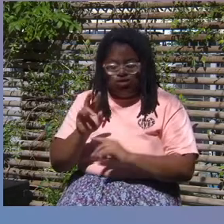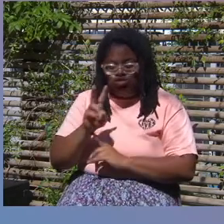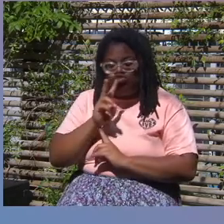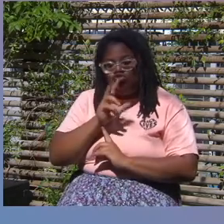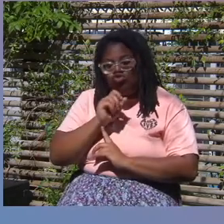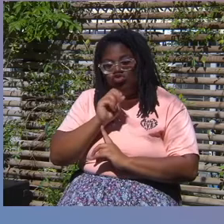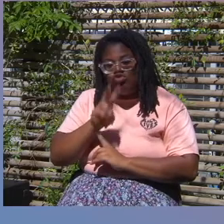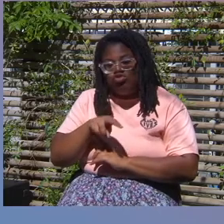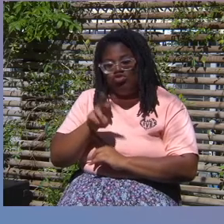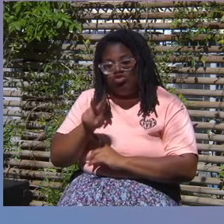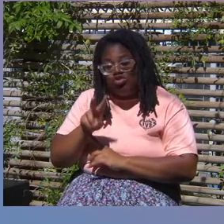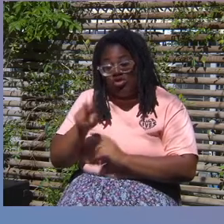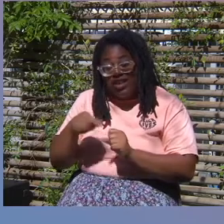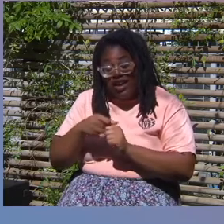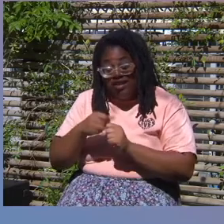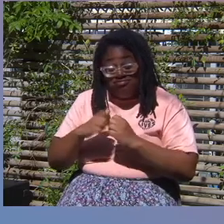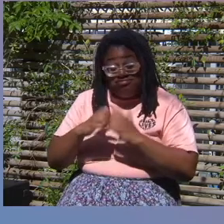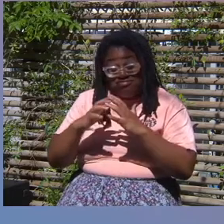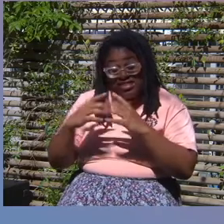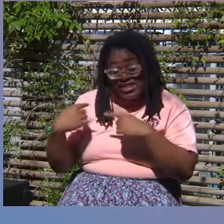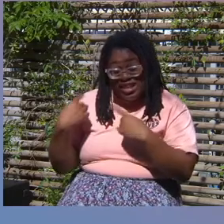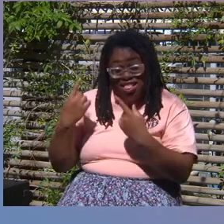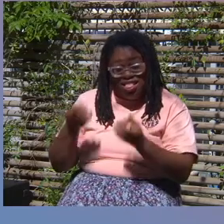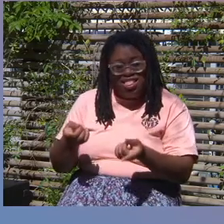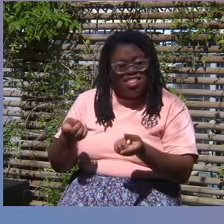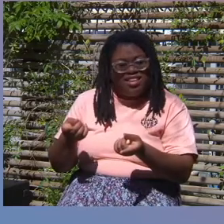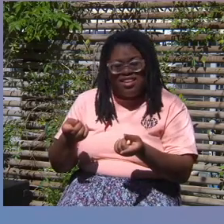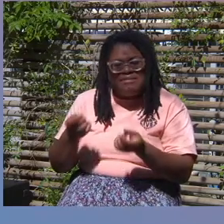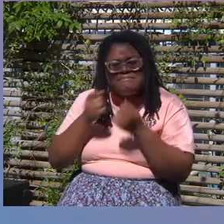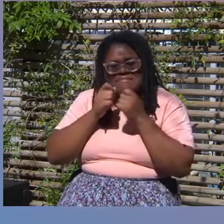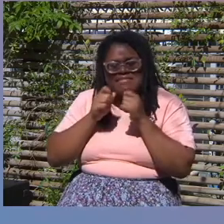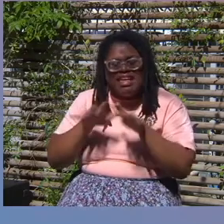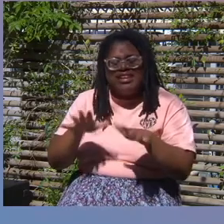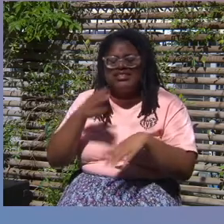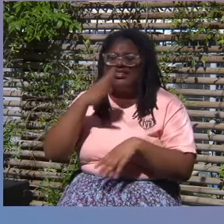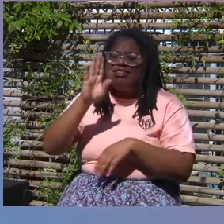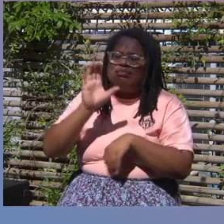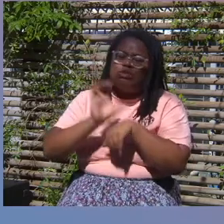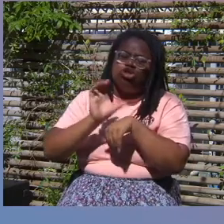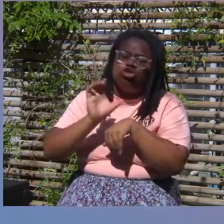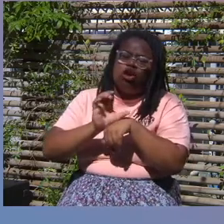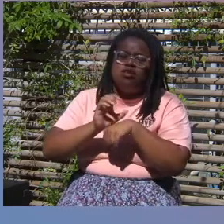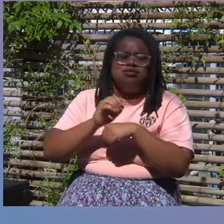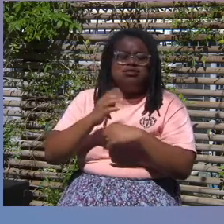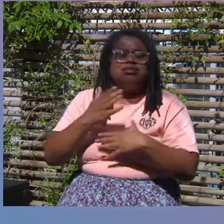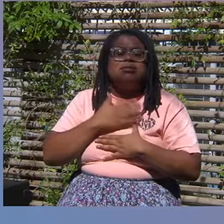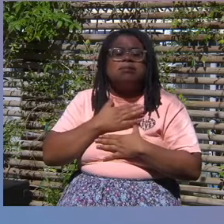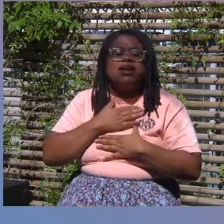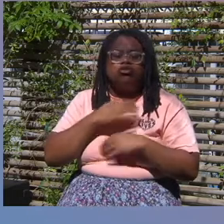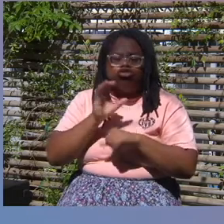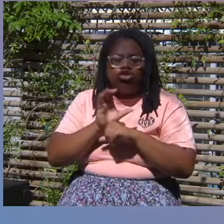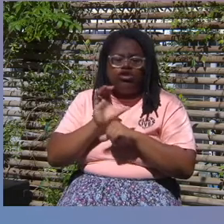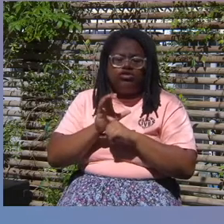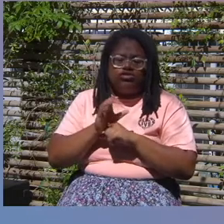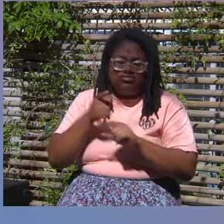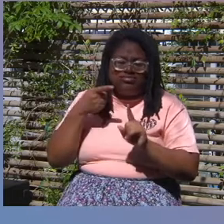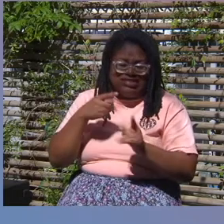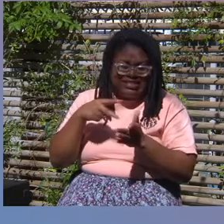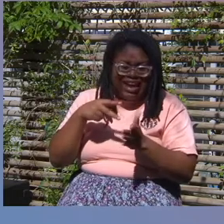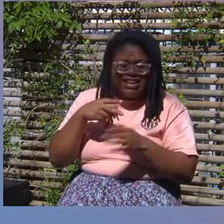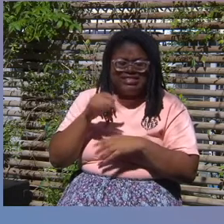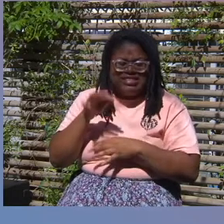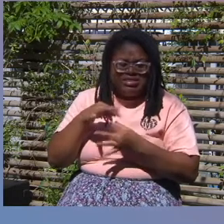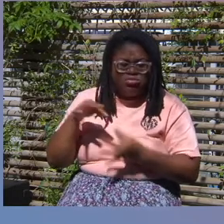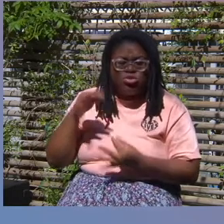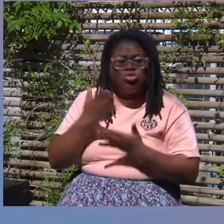standing, and yeah, that is a yeah. blessing. I call Dada my church. It is my church. It is a spiritual thing to